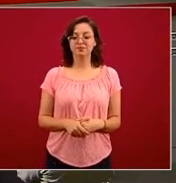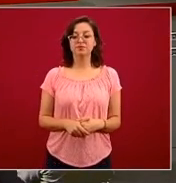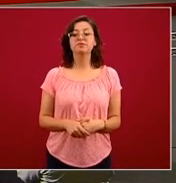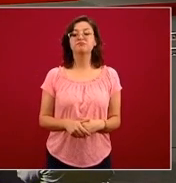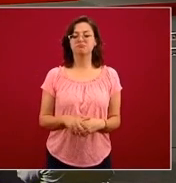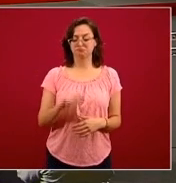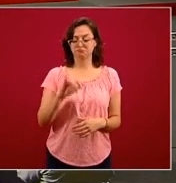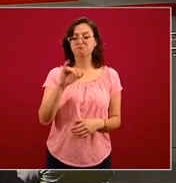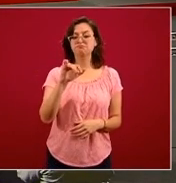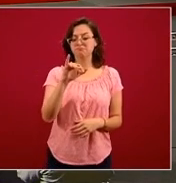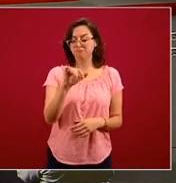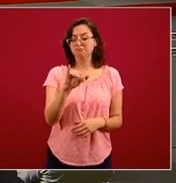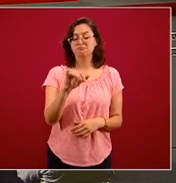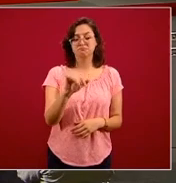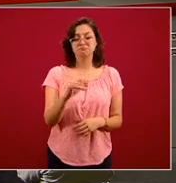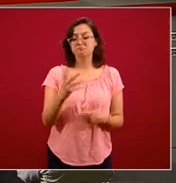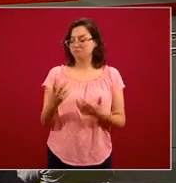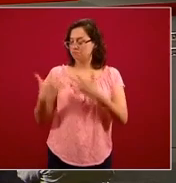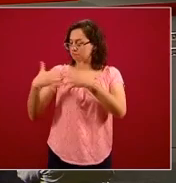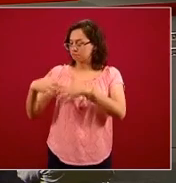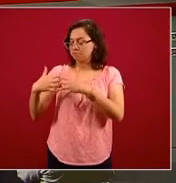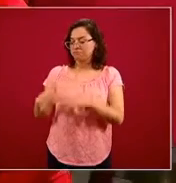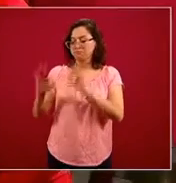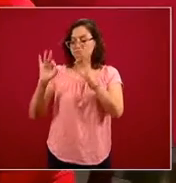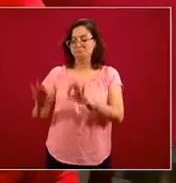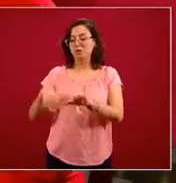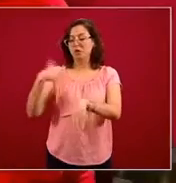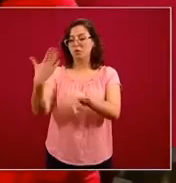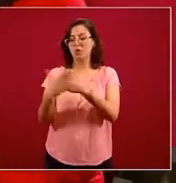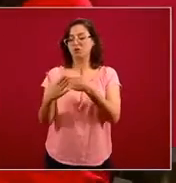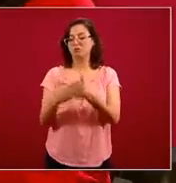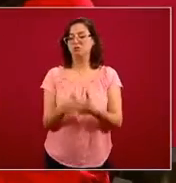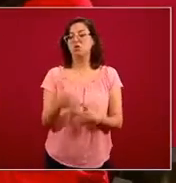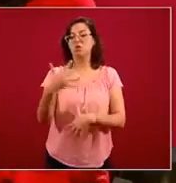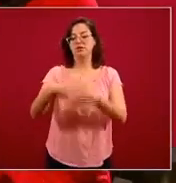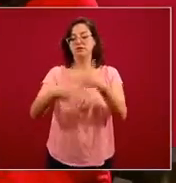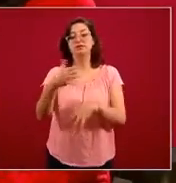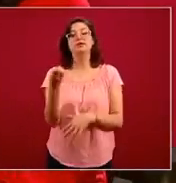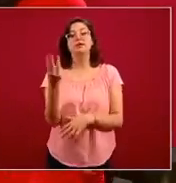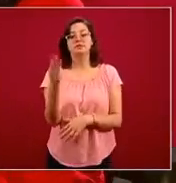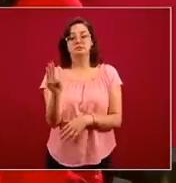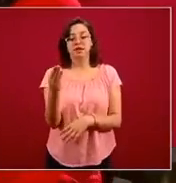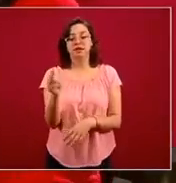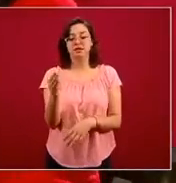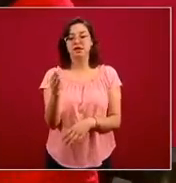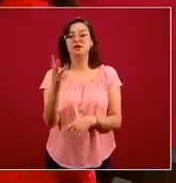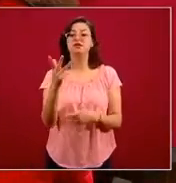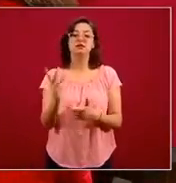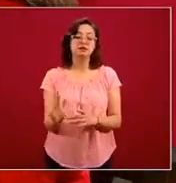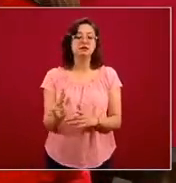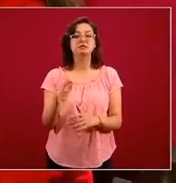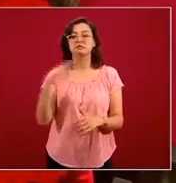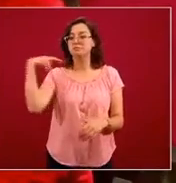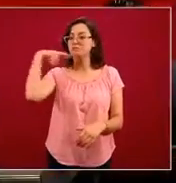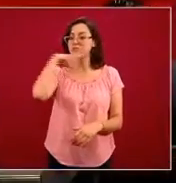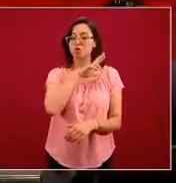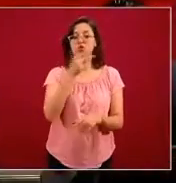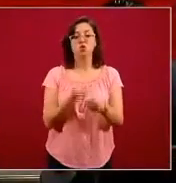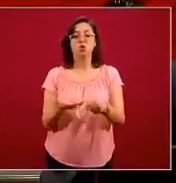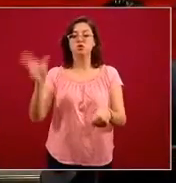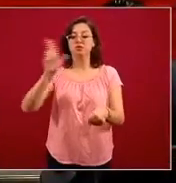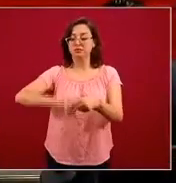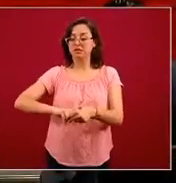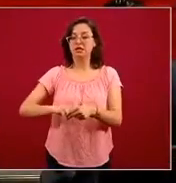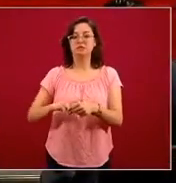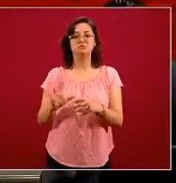Yes, the idea is that, yes, they will be completely assembled by May 15th. And then a few days after that, they'll be installed in the